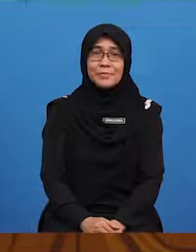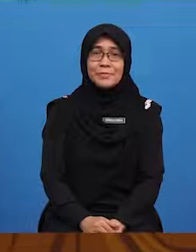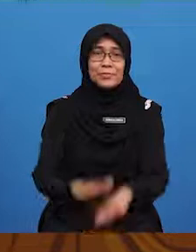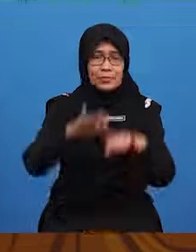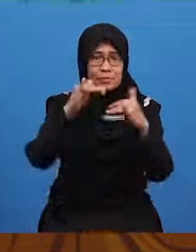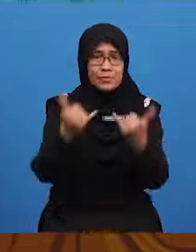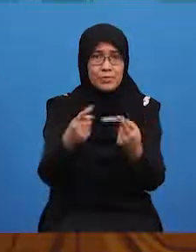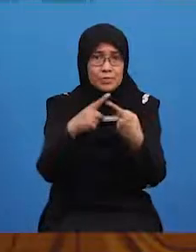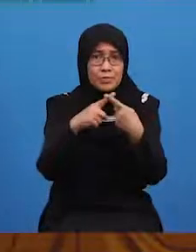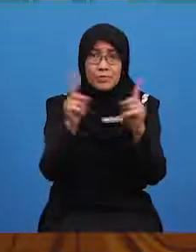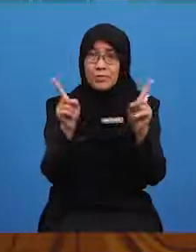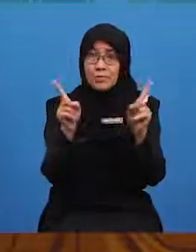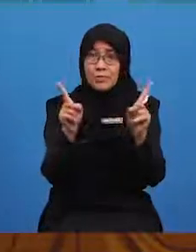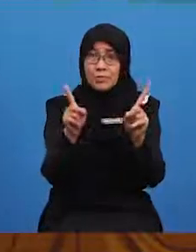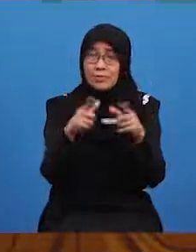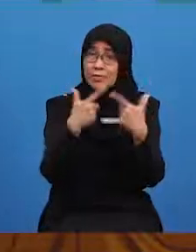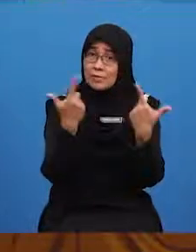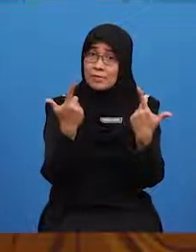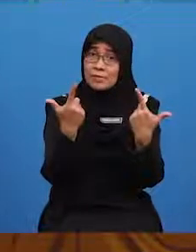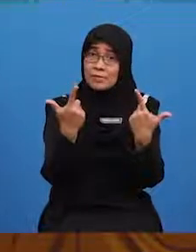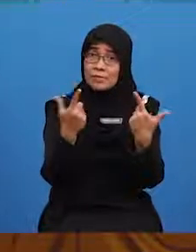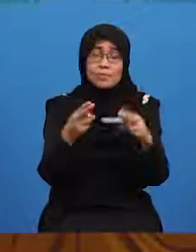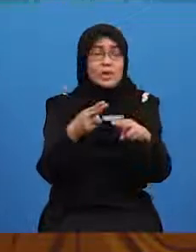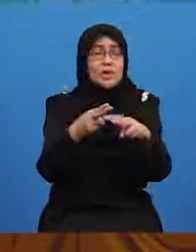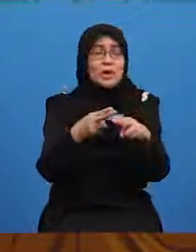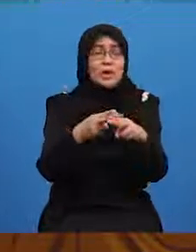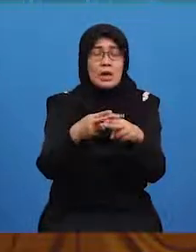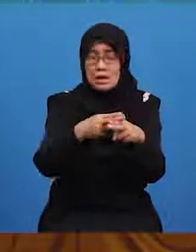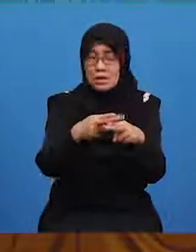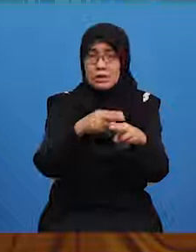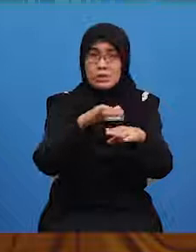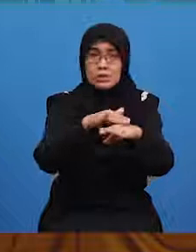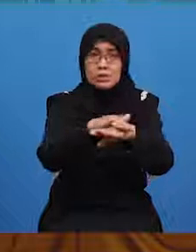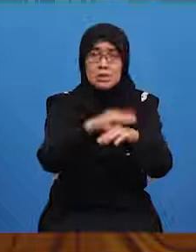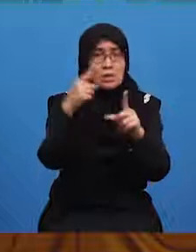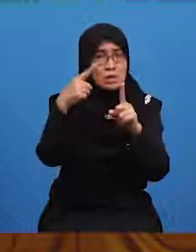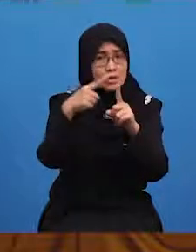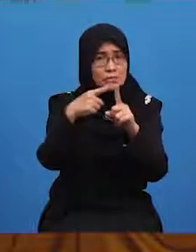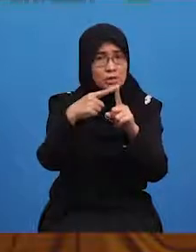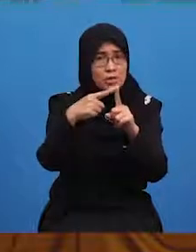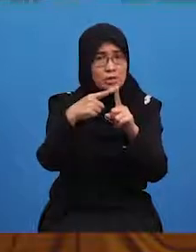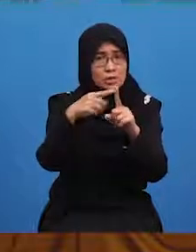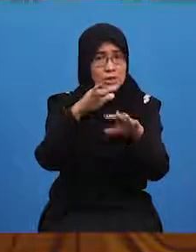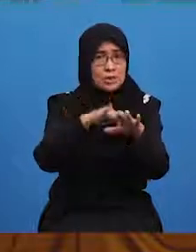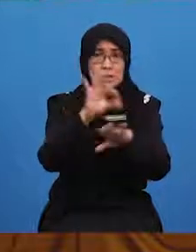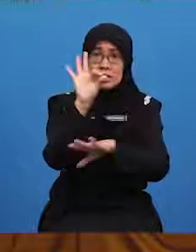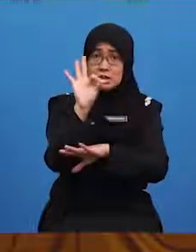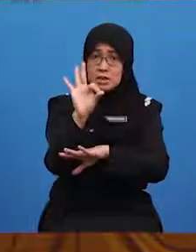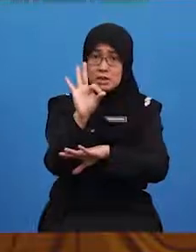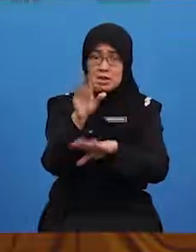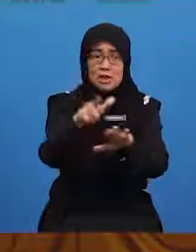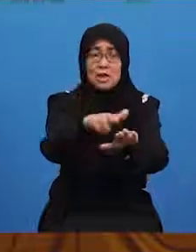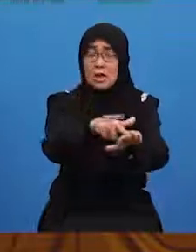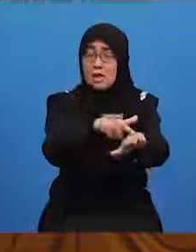another clock. This is a little bit different now. The shorthand is pointing